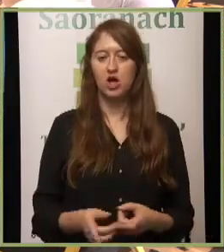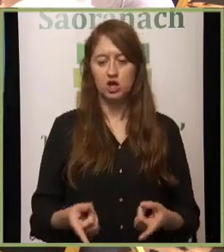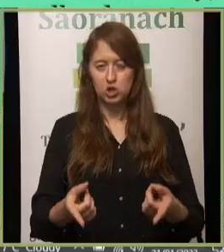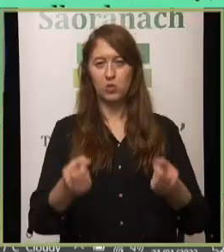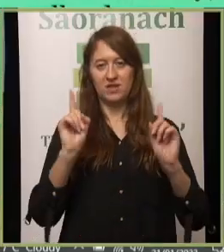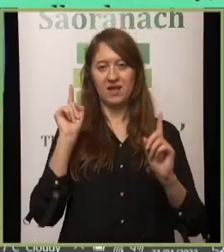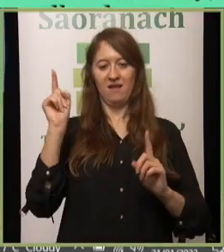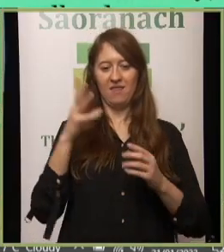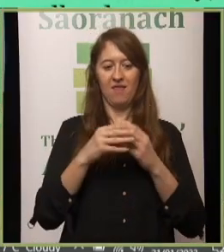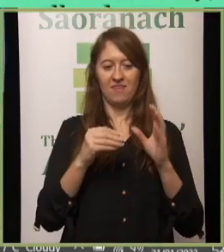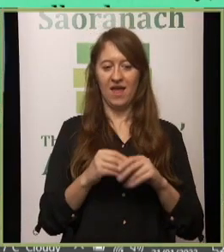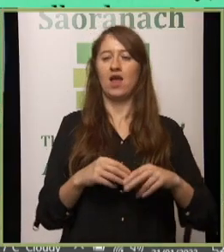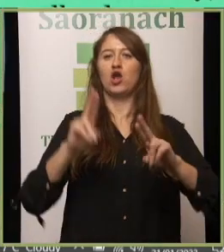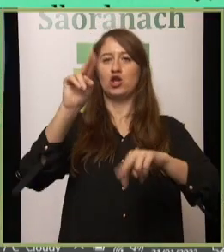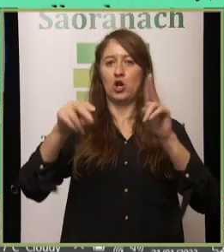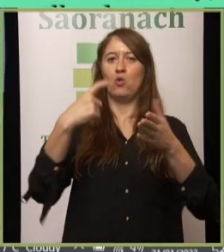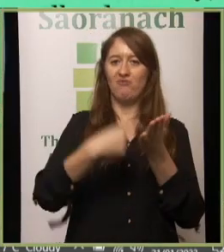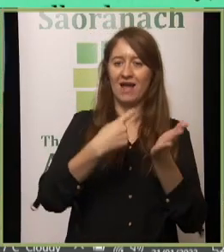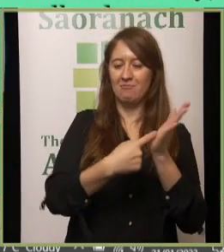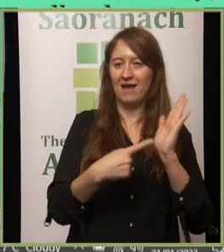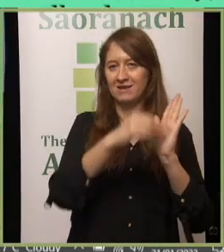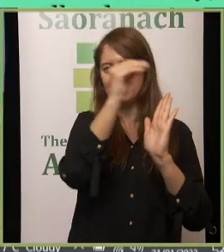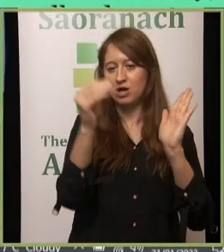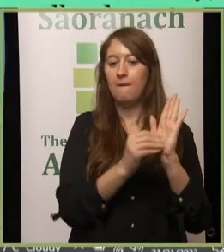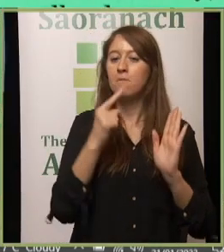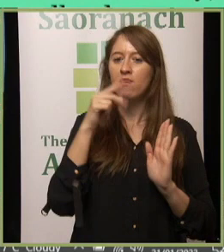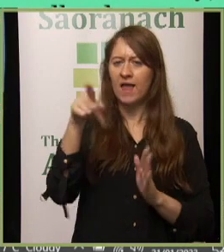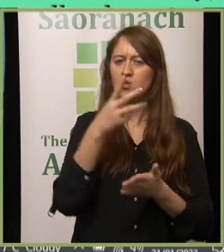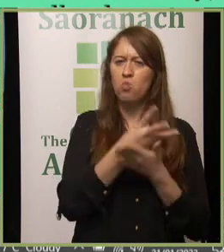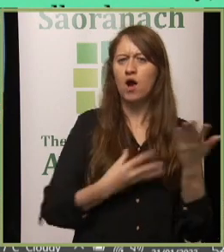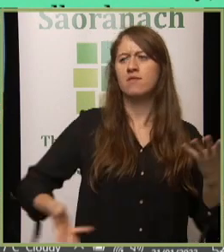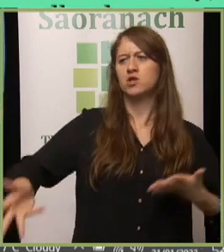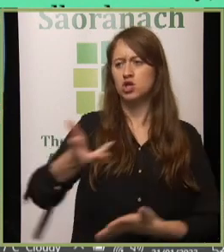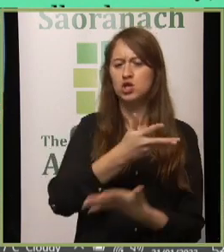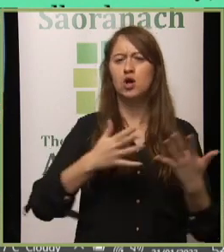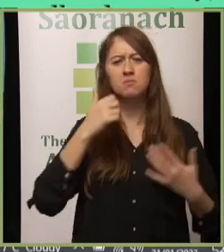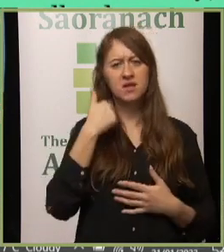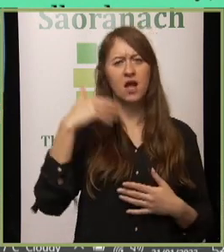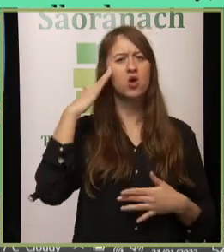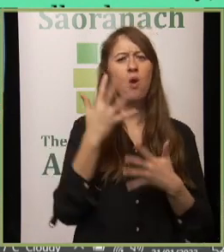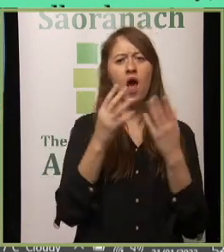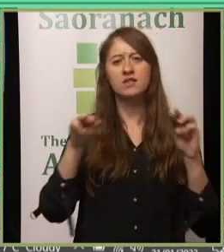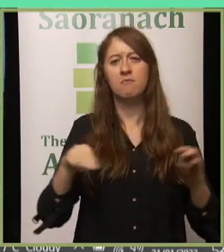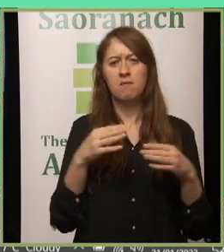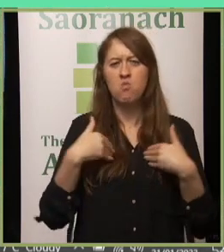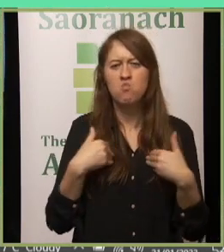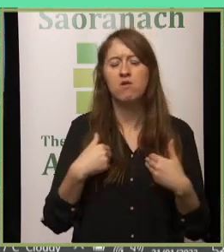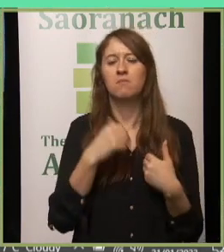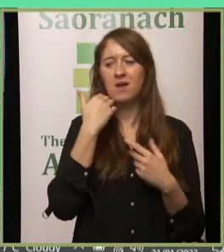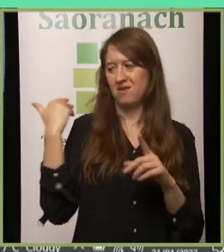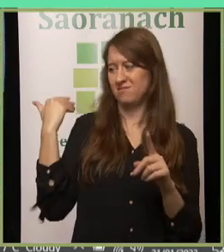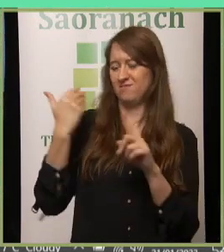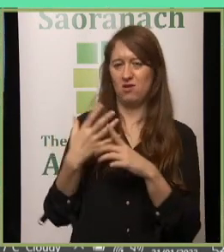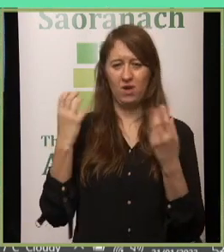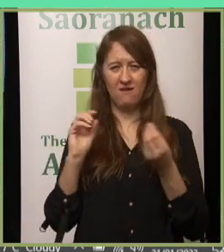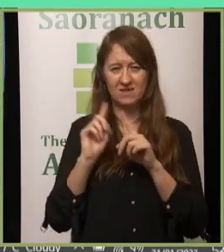weren't going to do, but there, it's a new recommendation. But it was worth discussing because a lot of people were concerned about it, considering development since our last meeting, so it was